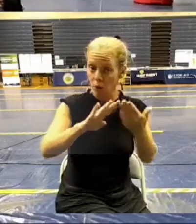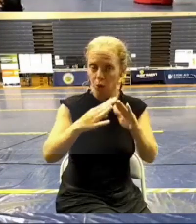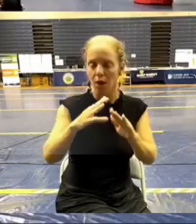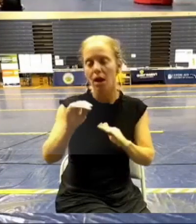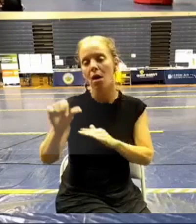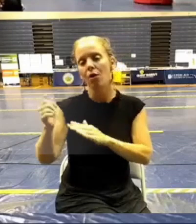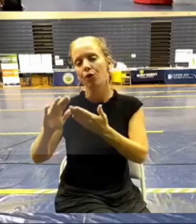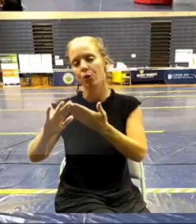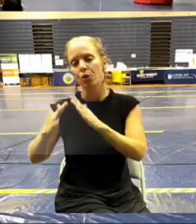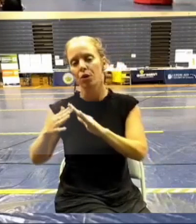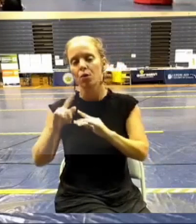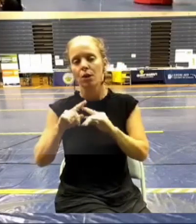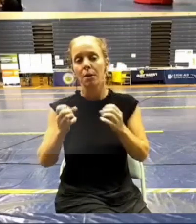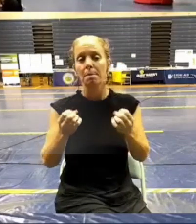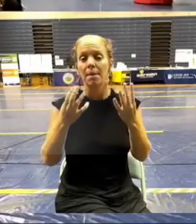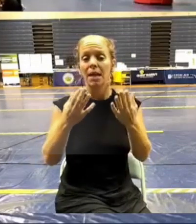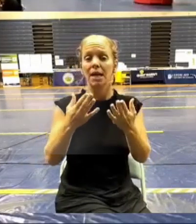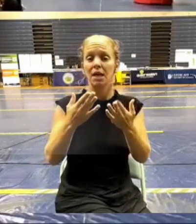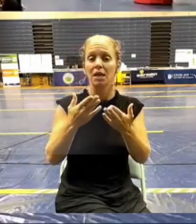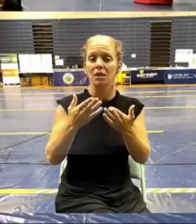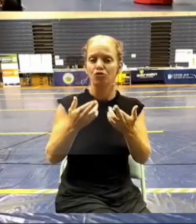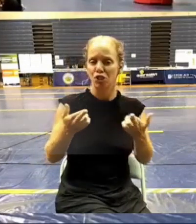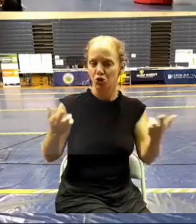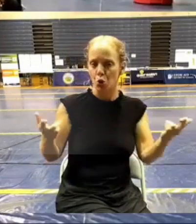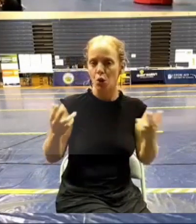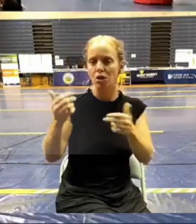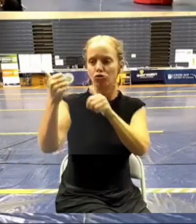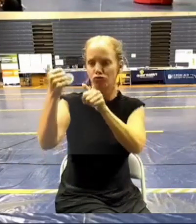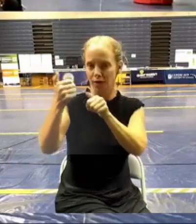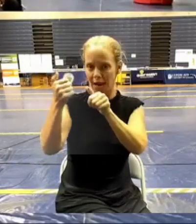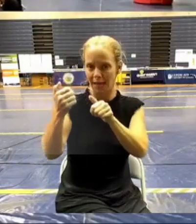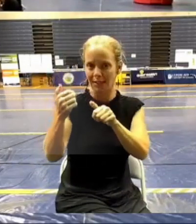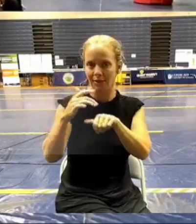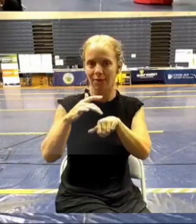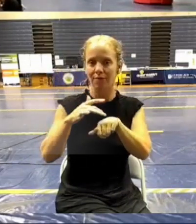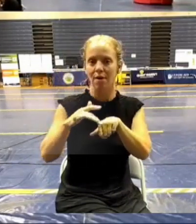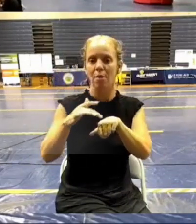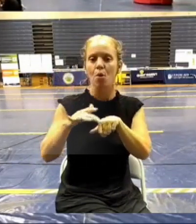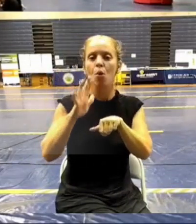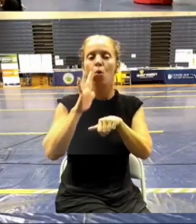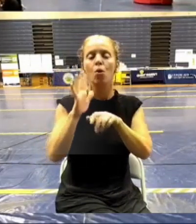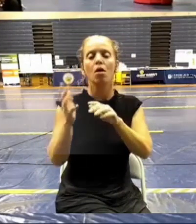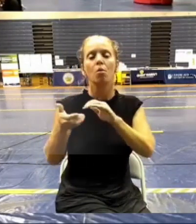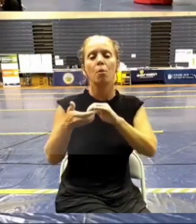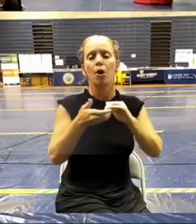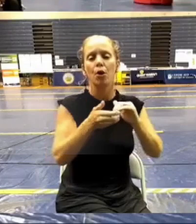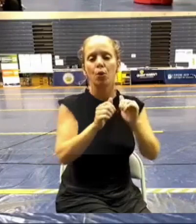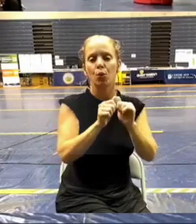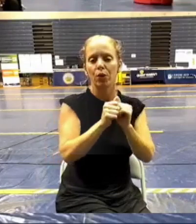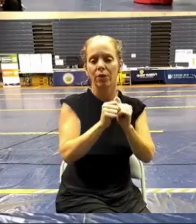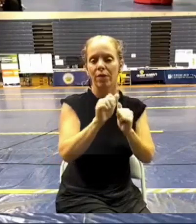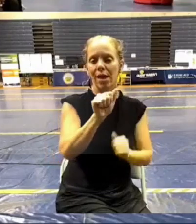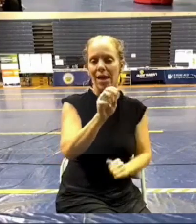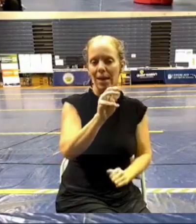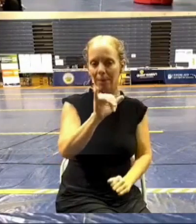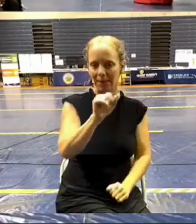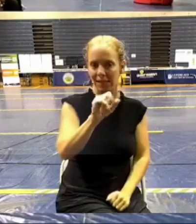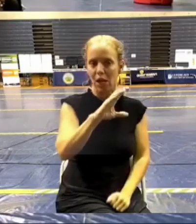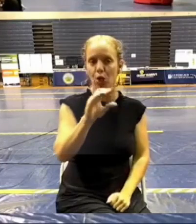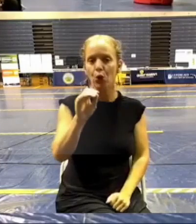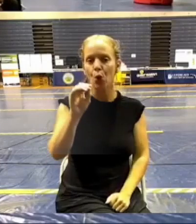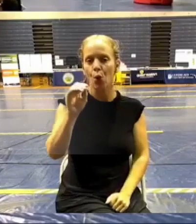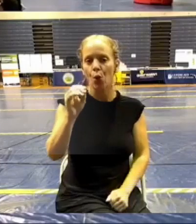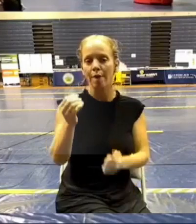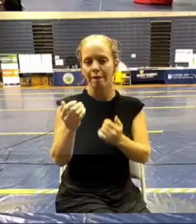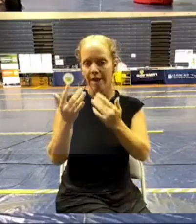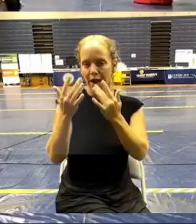community, but other communities. And there's a number of resources out there and grants, so we'll partner with Amos and your fire chief at overtime